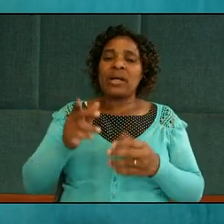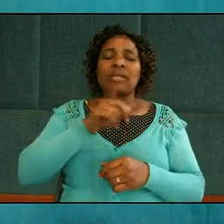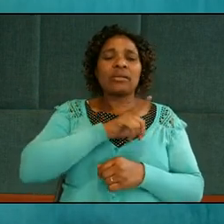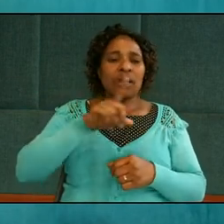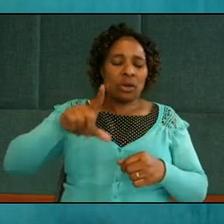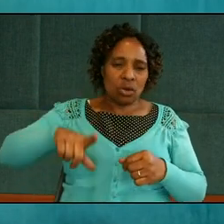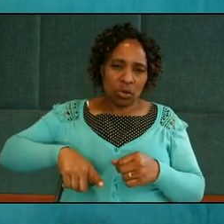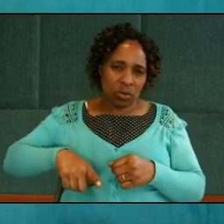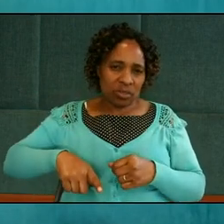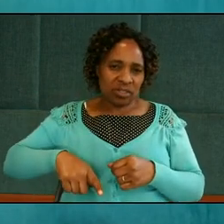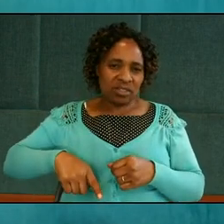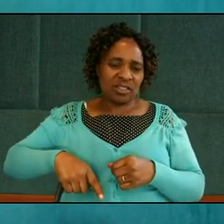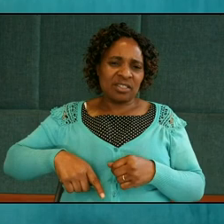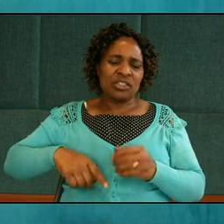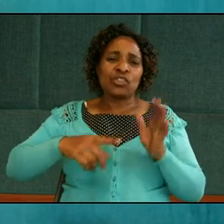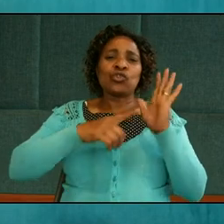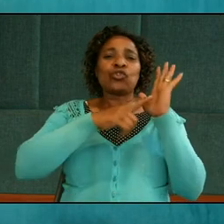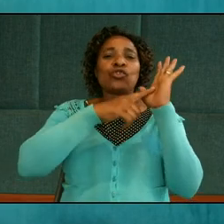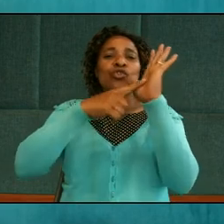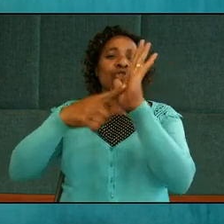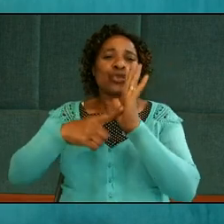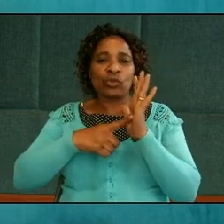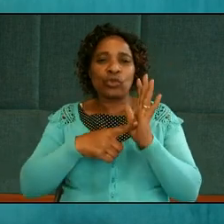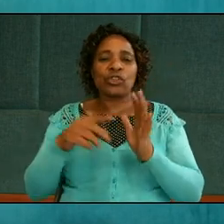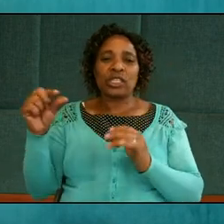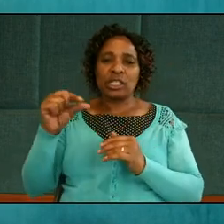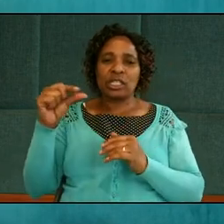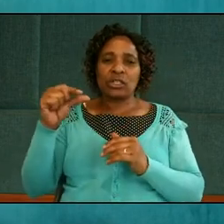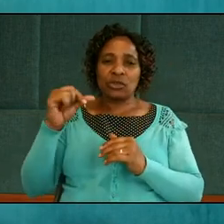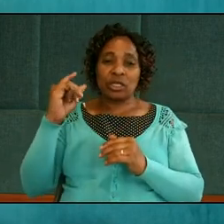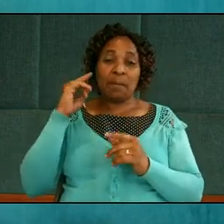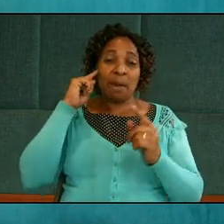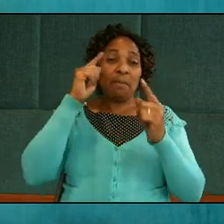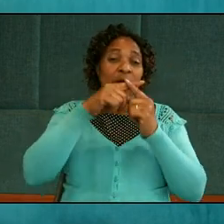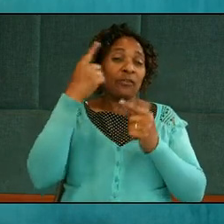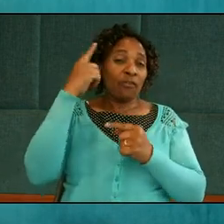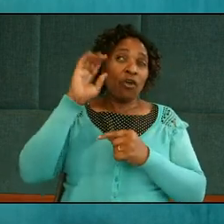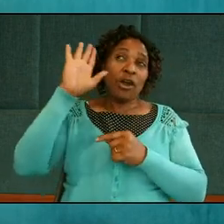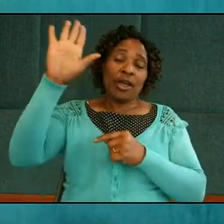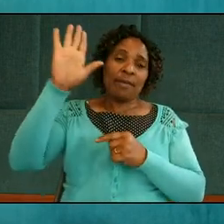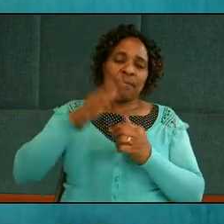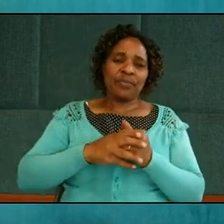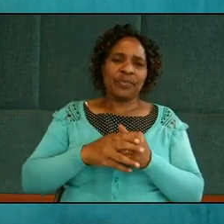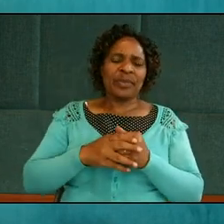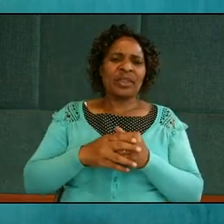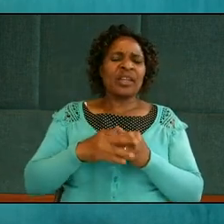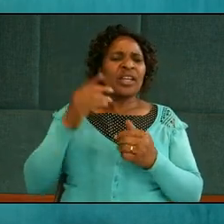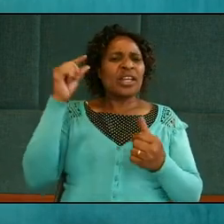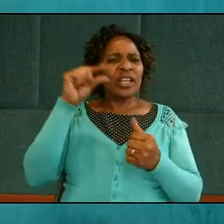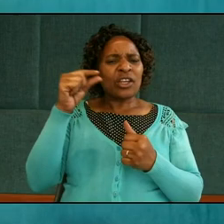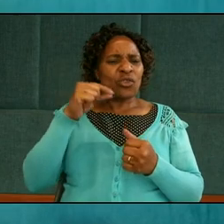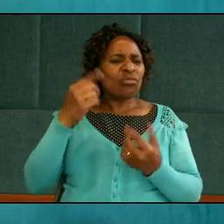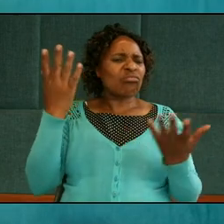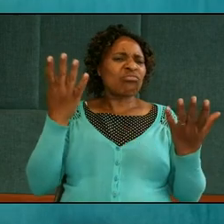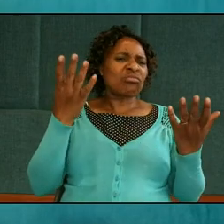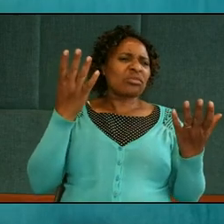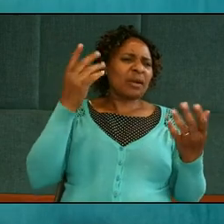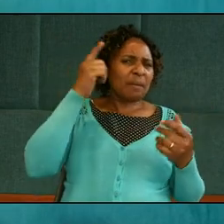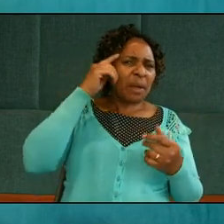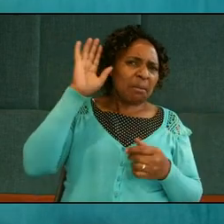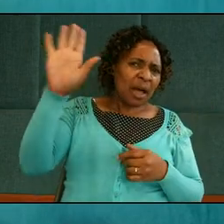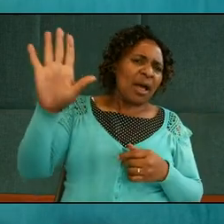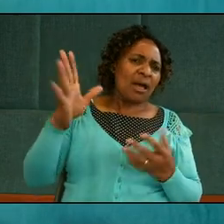Lord displayed Gideon's purpose for him. Gideon was just minding his own business. He was threshing the